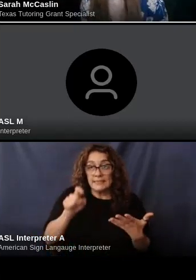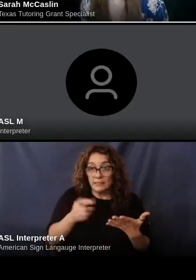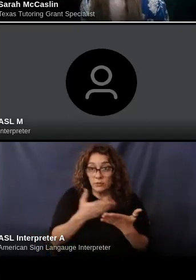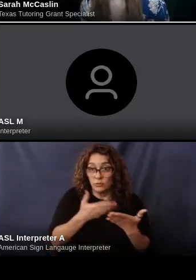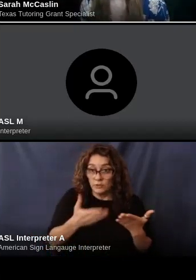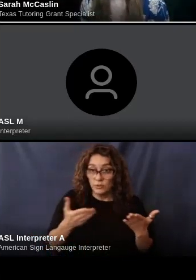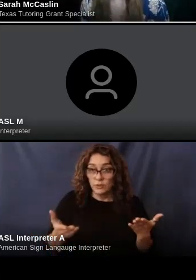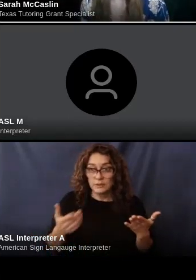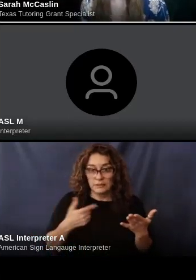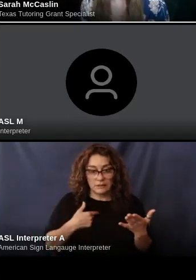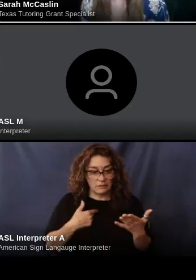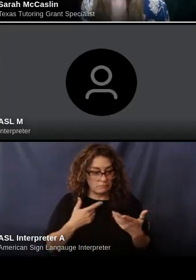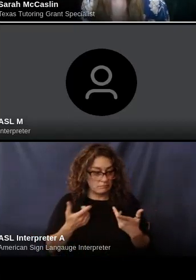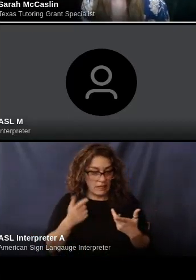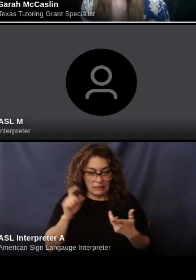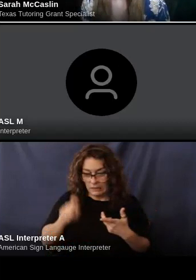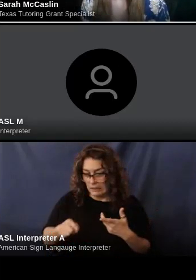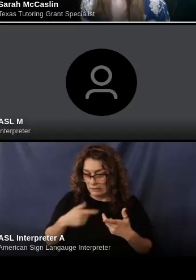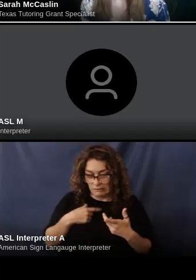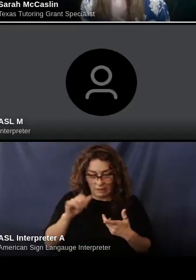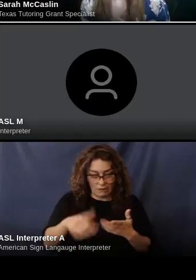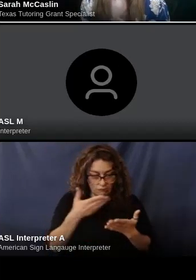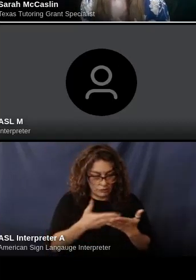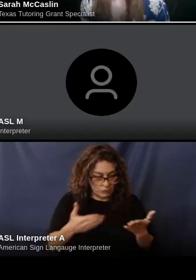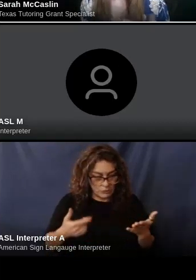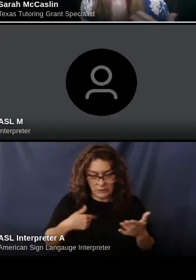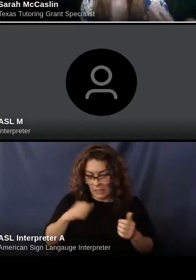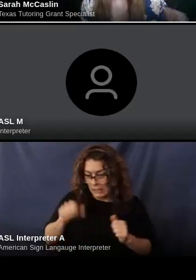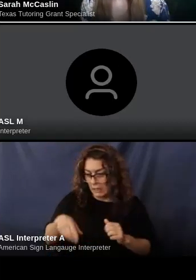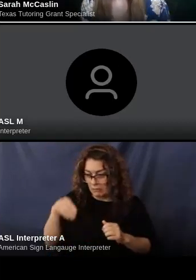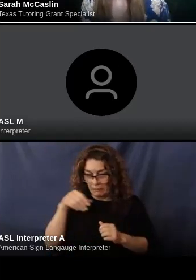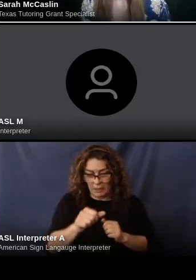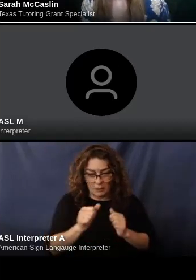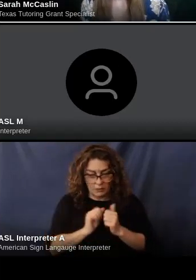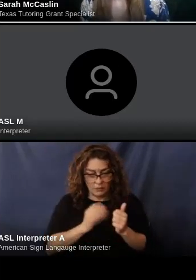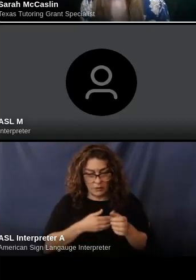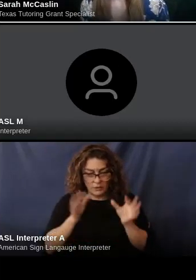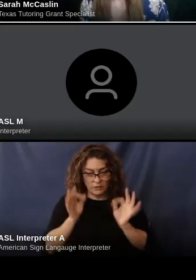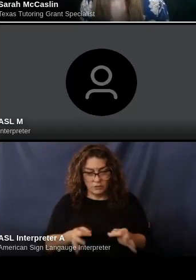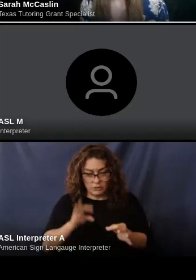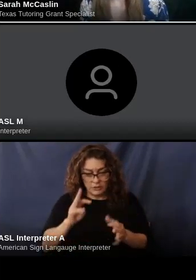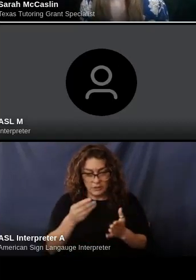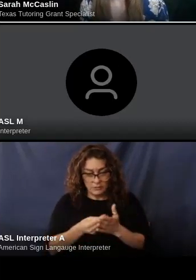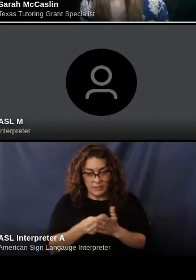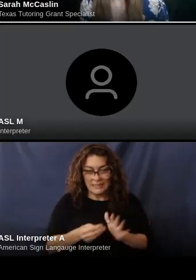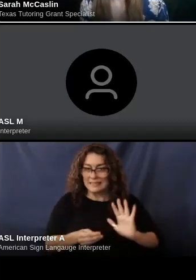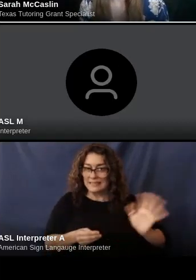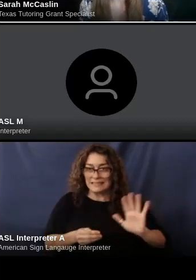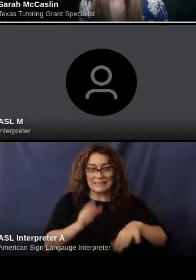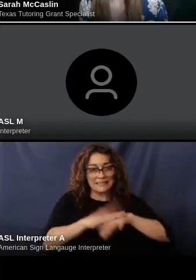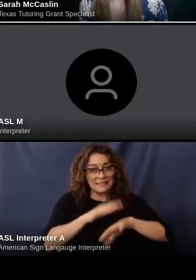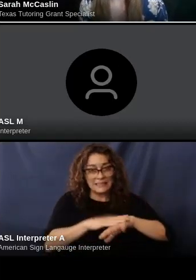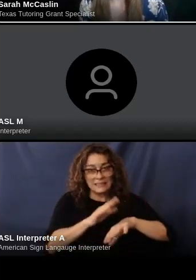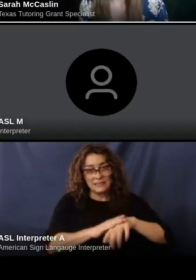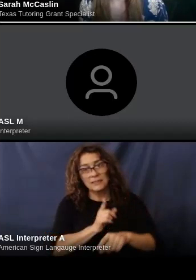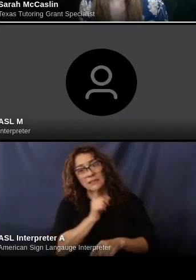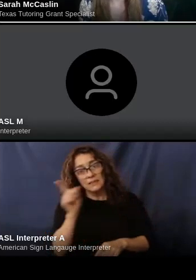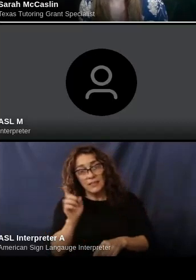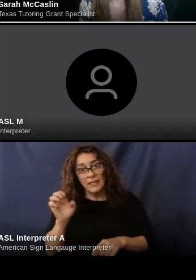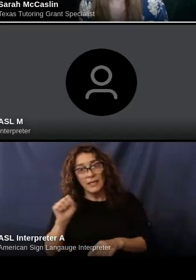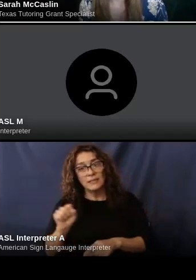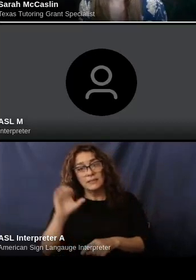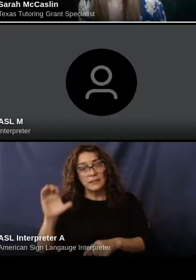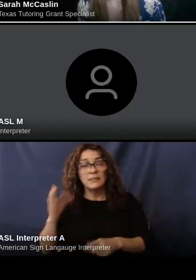your own Decision 6 dollars to fund that, when the ESCs could quite potentially have a resource or a tool